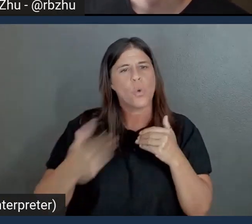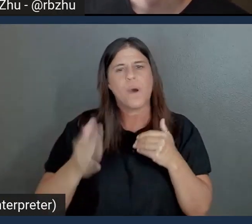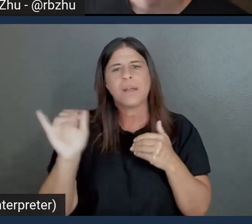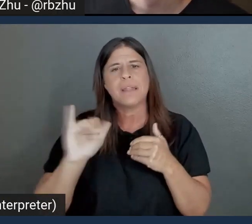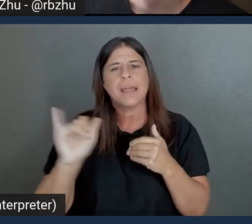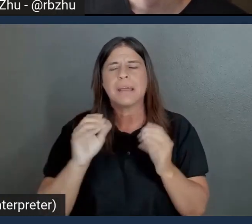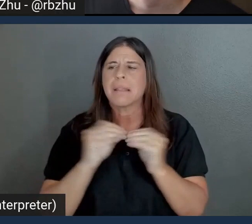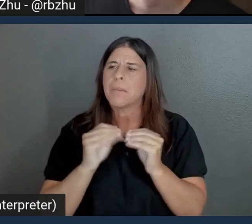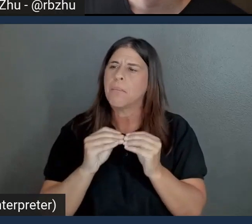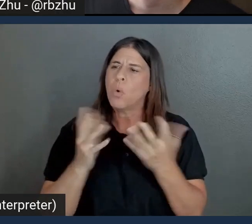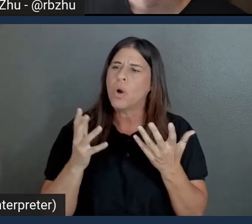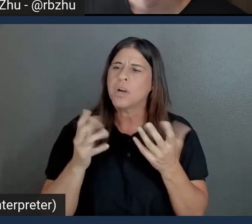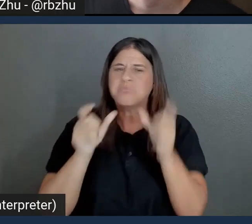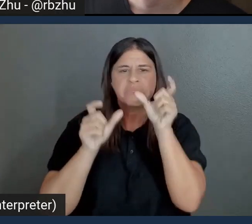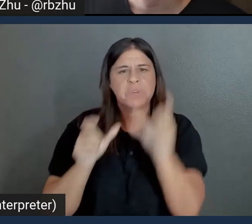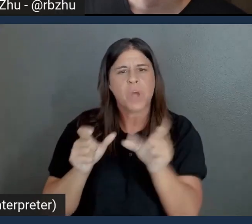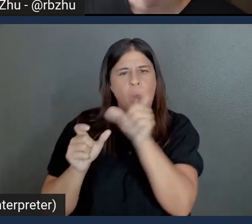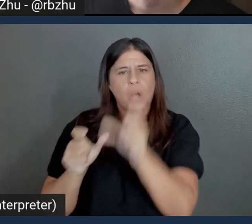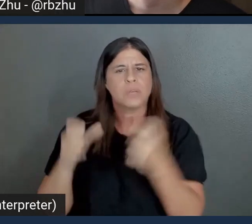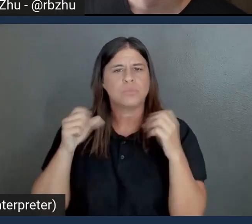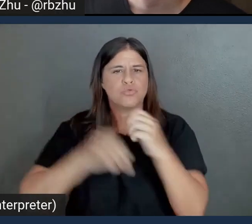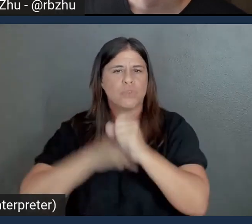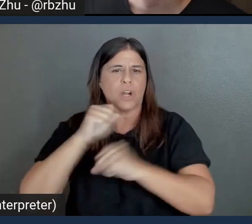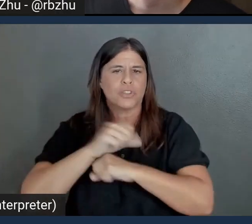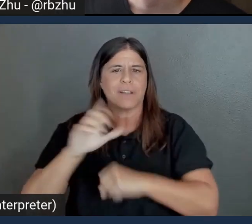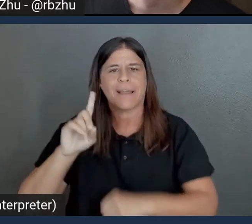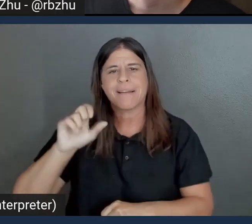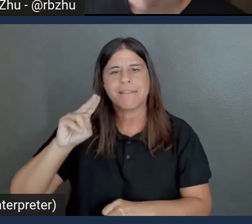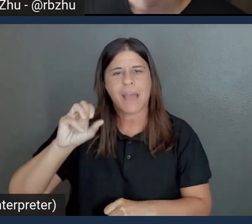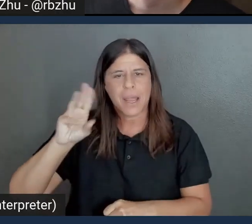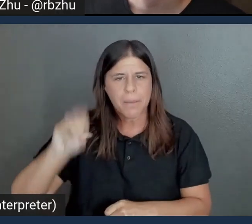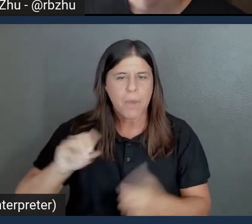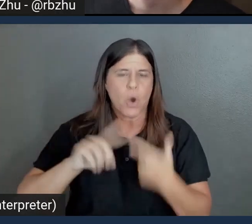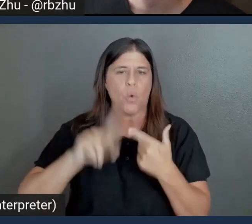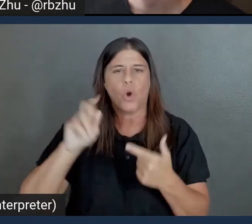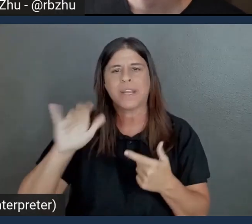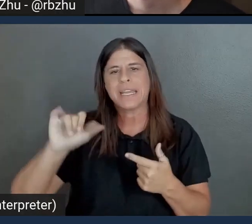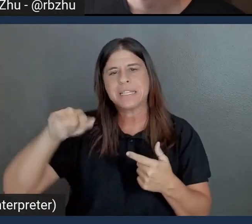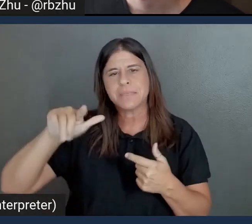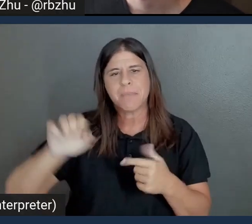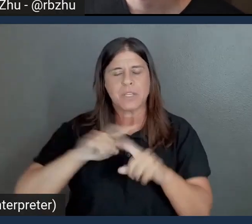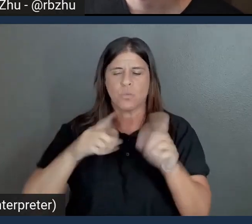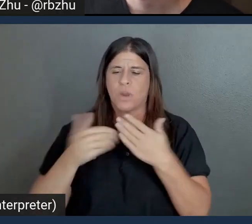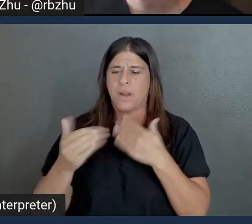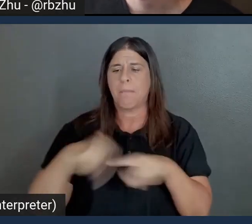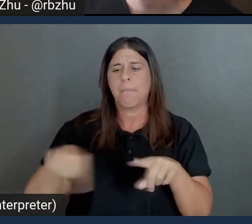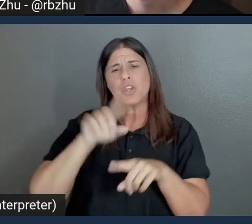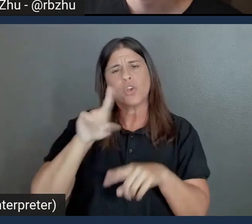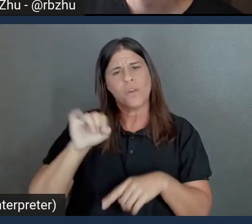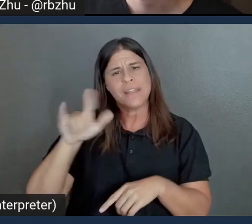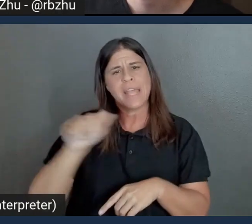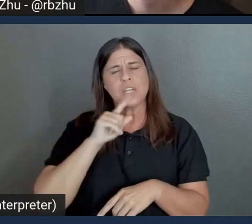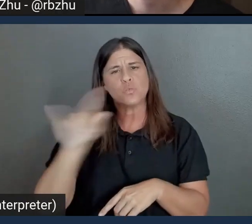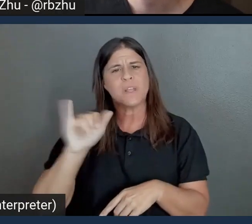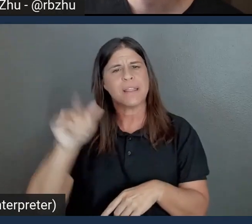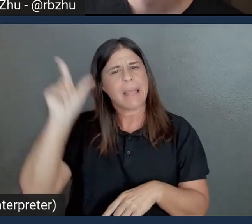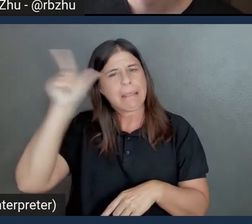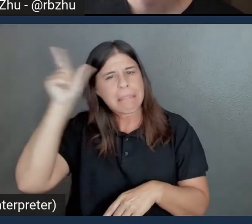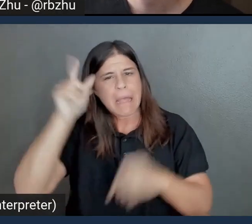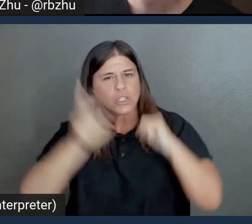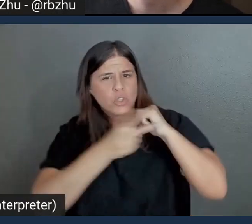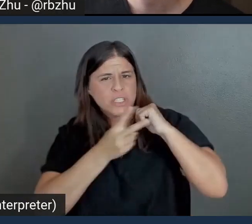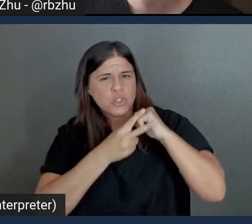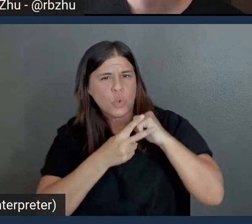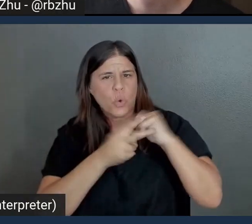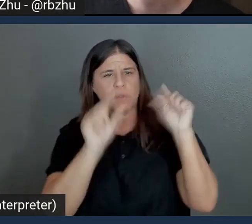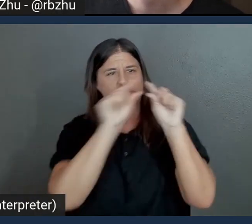more column oriented. So you can, something like a Dynamo or a key spaces, where your data's, sort of logically stored into rows, where you